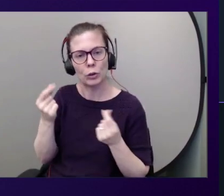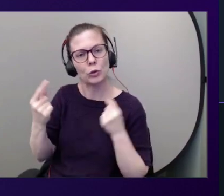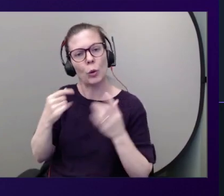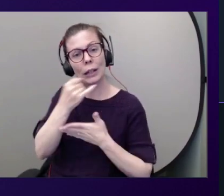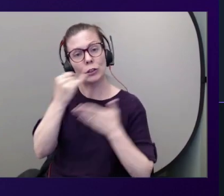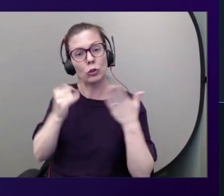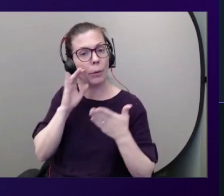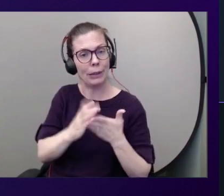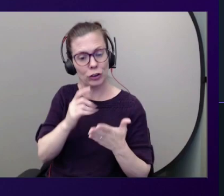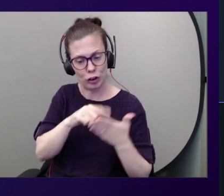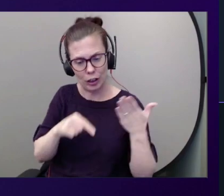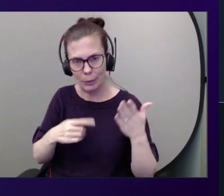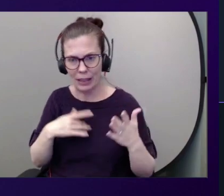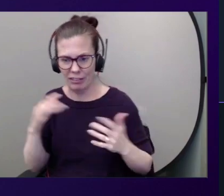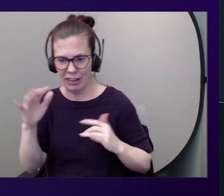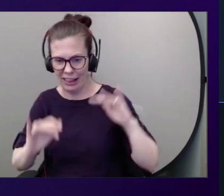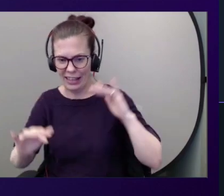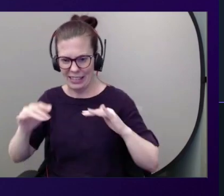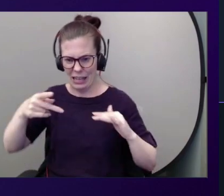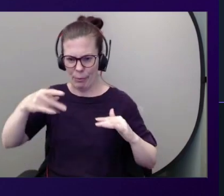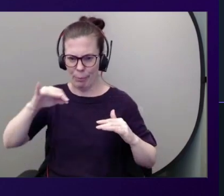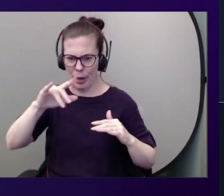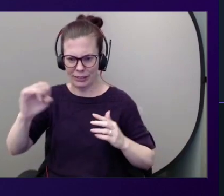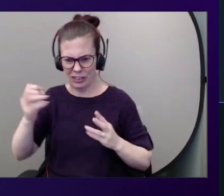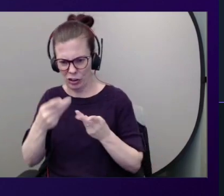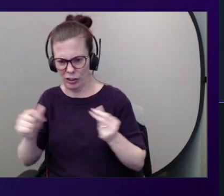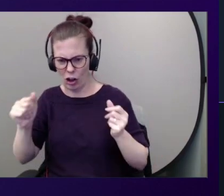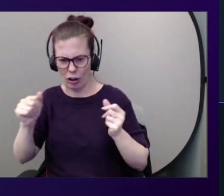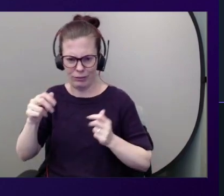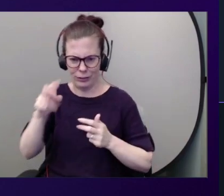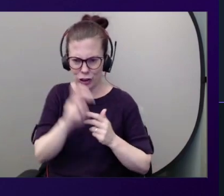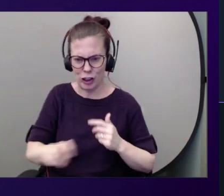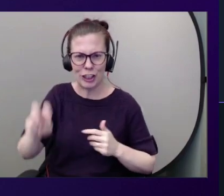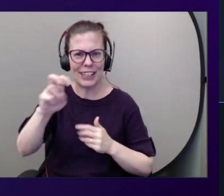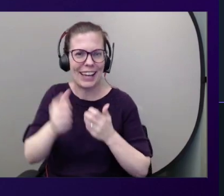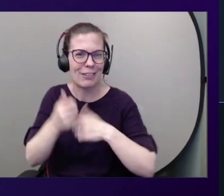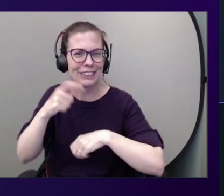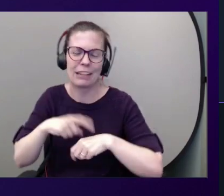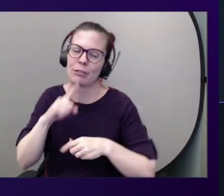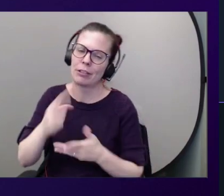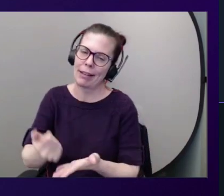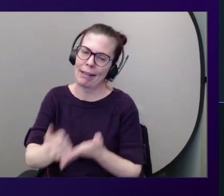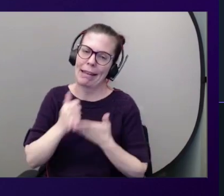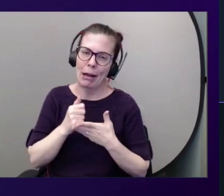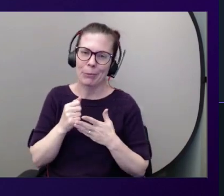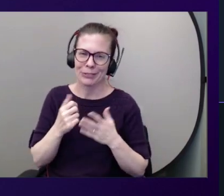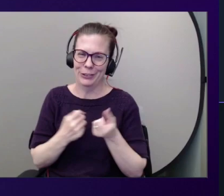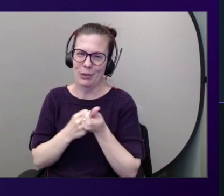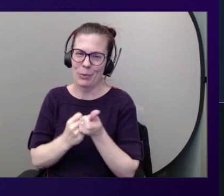to do, but then I feel like I'm on this puzzle-solving journey every time. So it's really helpful to have some help here.